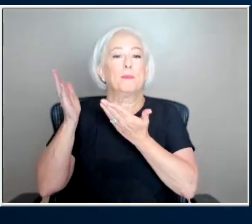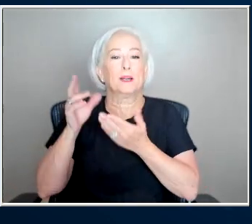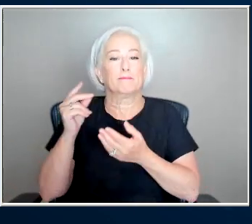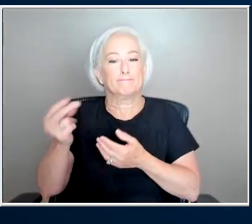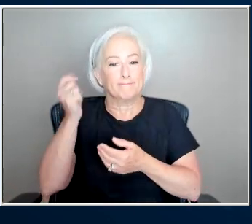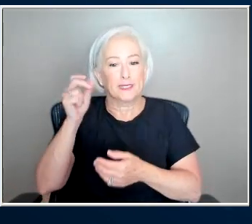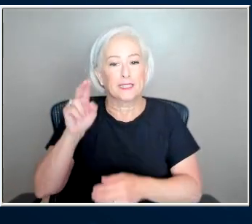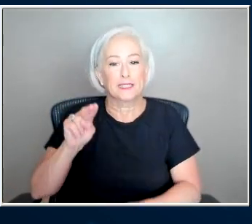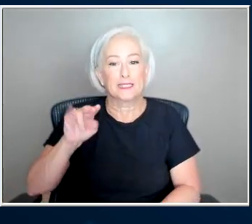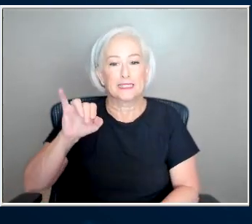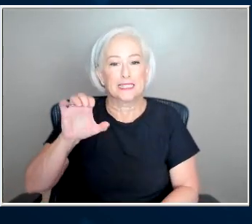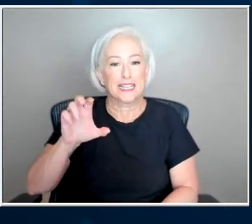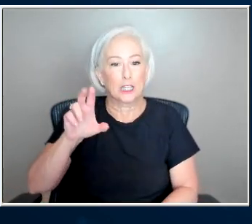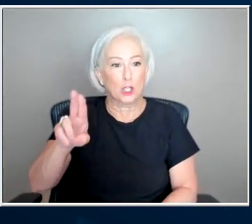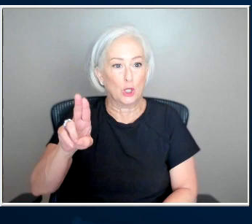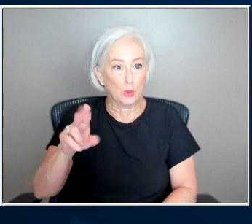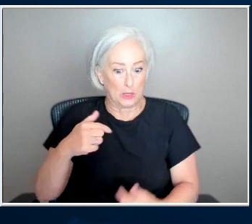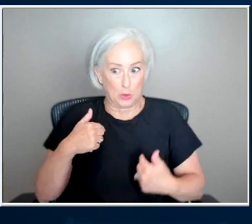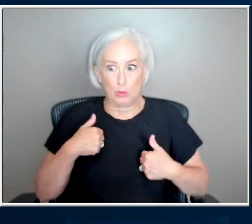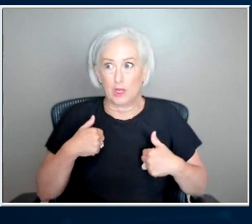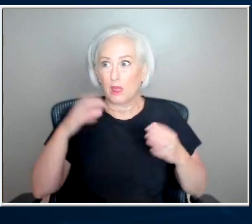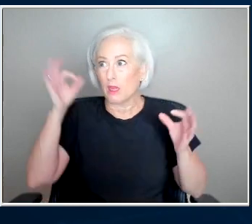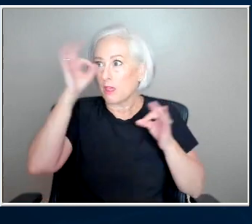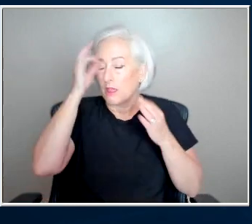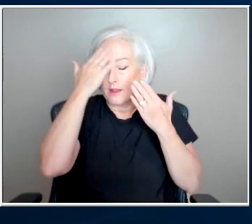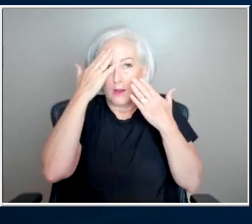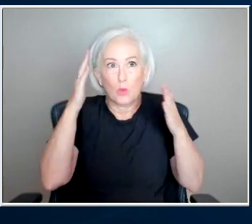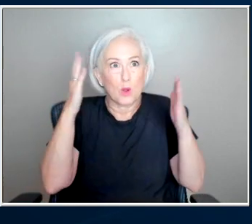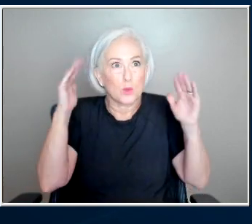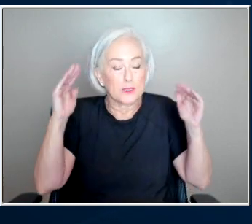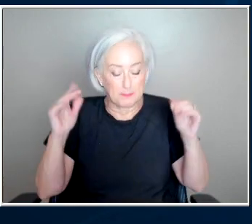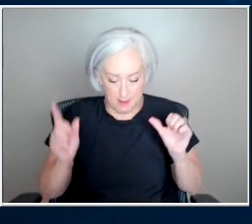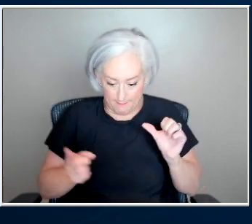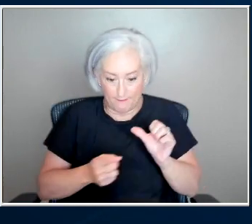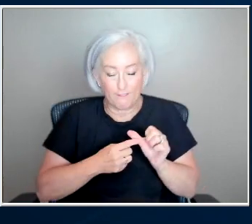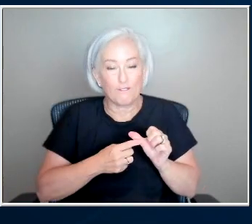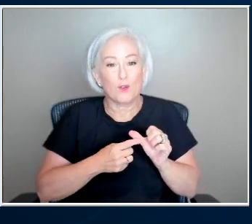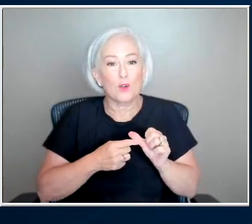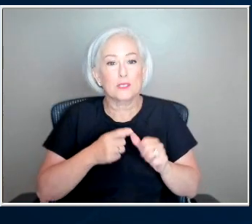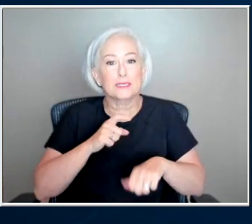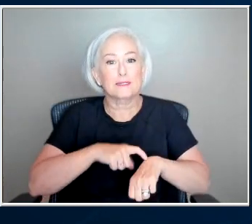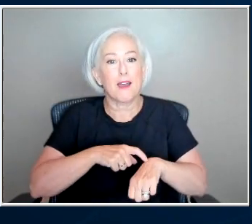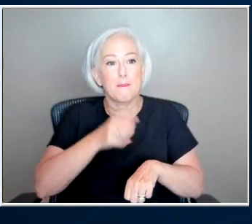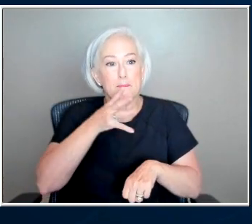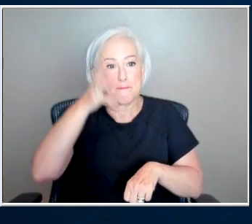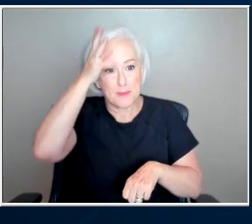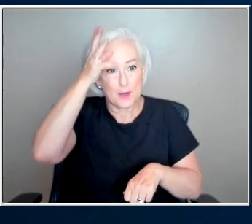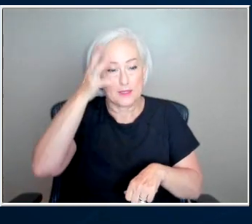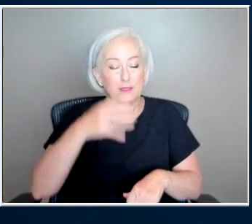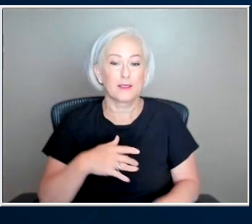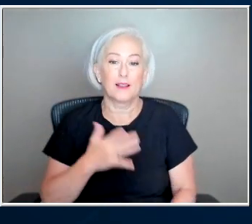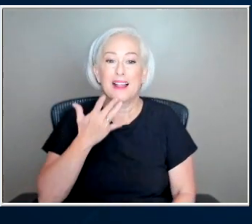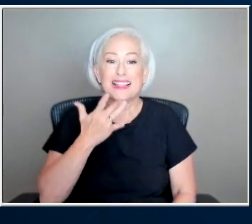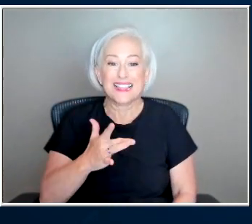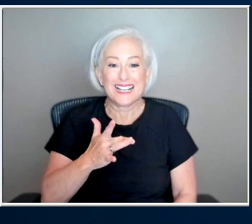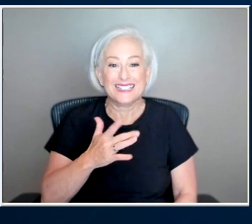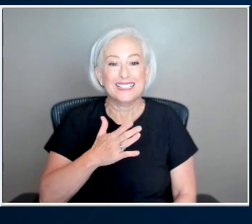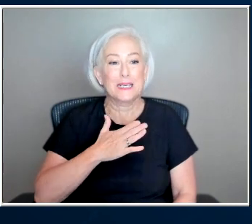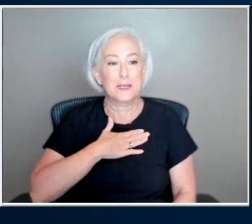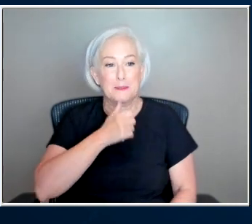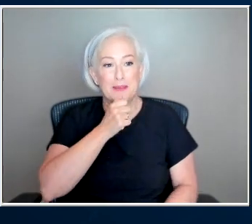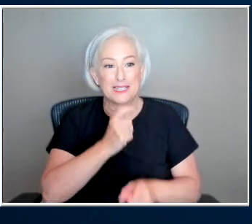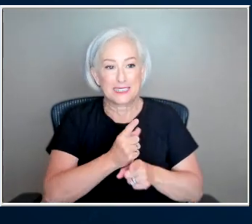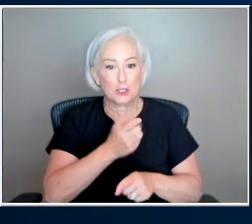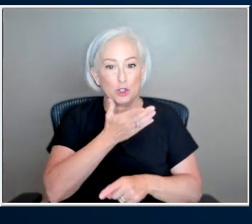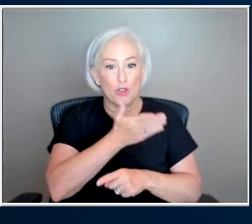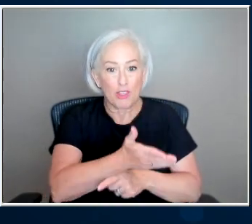know what to expect, first-time parents, so it was very, very scary. Thankfully, my sister is a nurse, and she was there, and she was able to go with my husband,